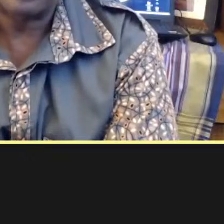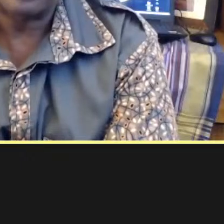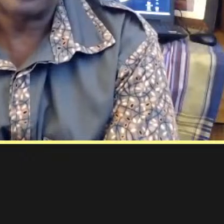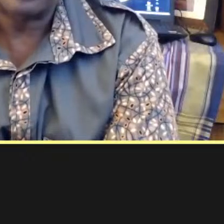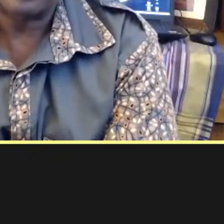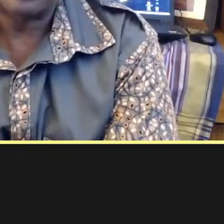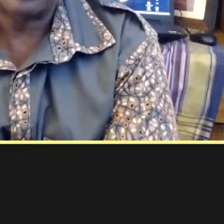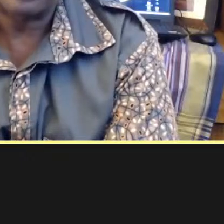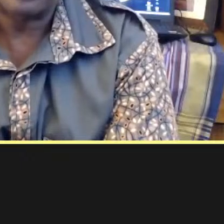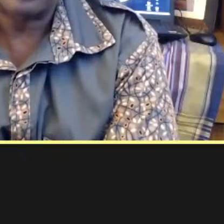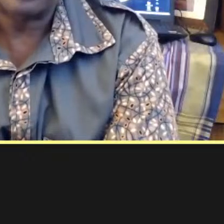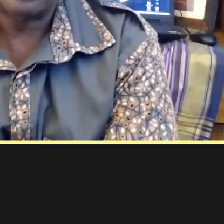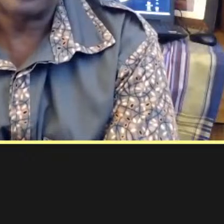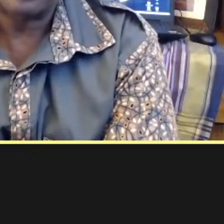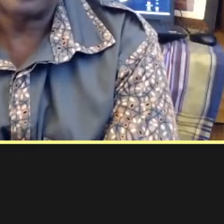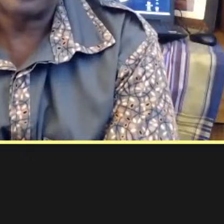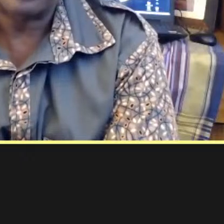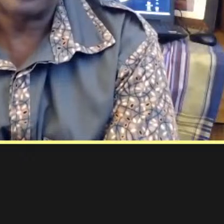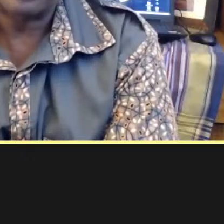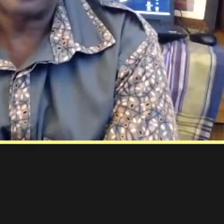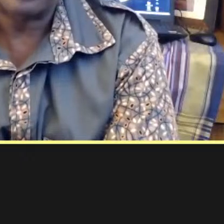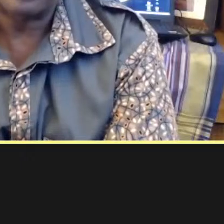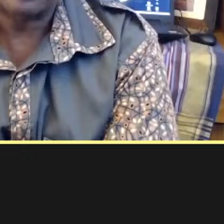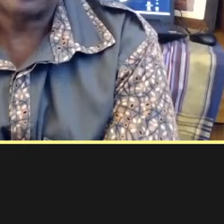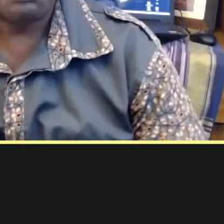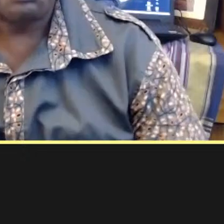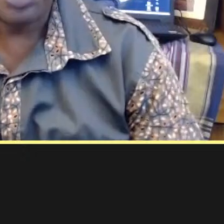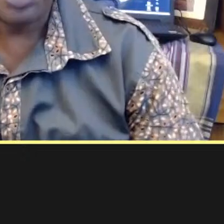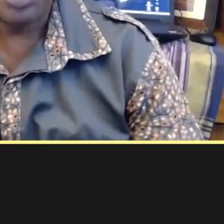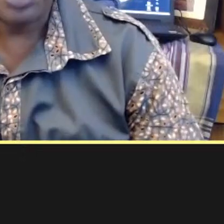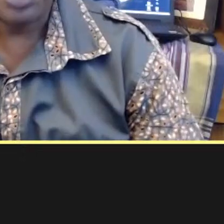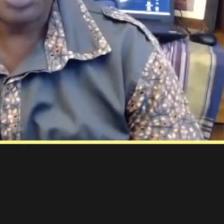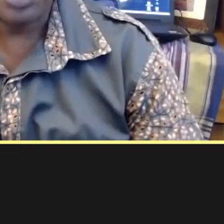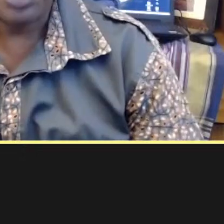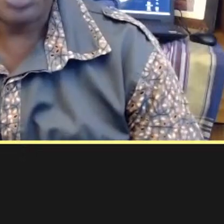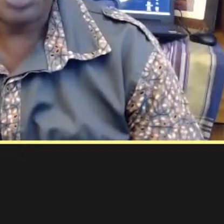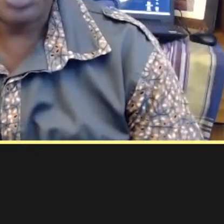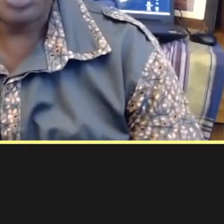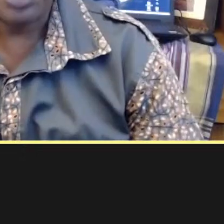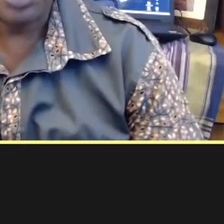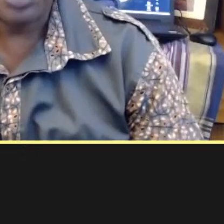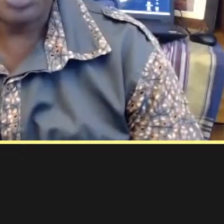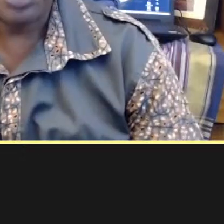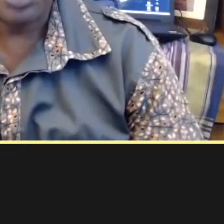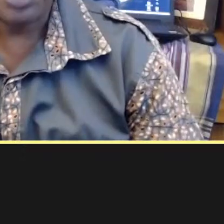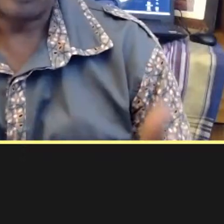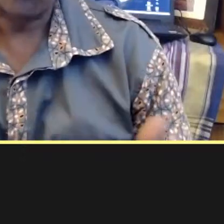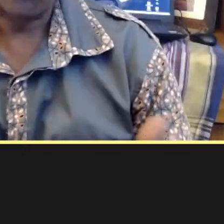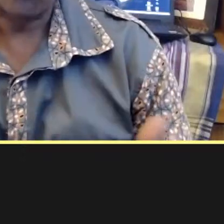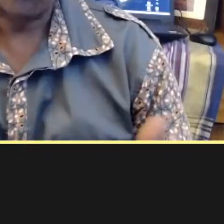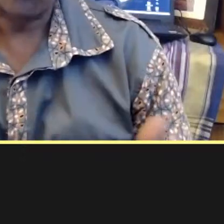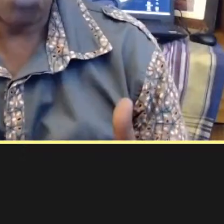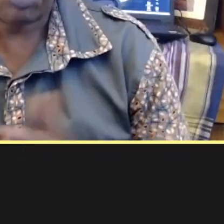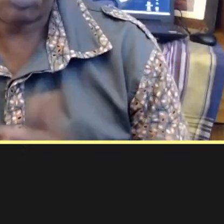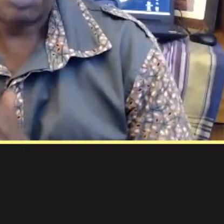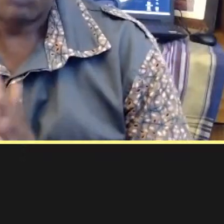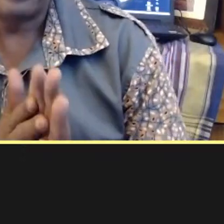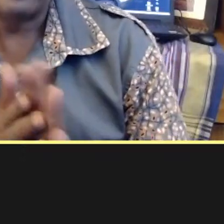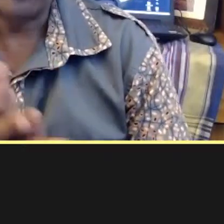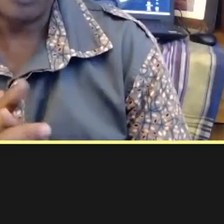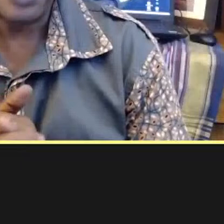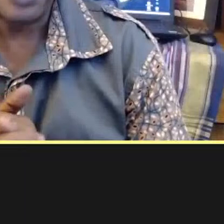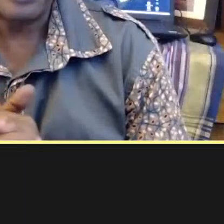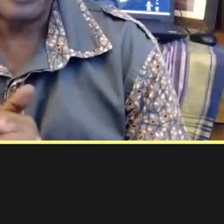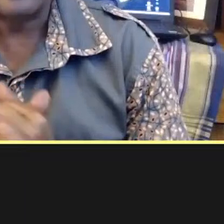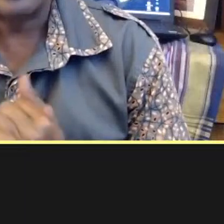we're delighted that His Excellency sent that statement. Since then, these Web Rangers initiatives What is it? It equips the youth with